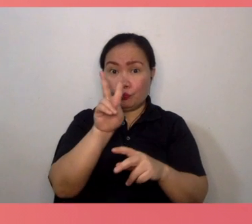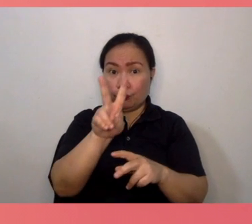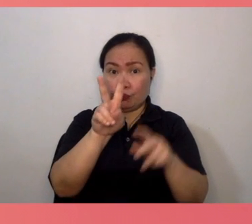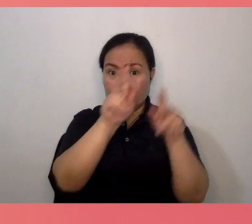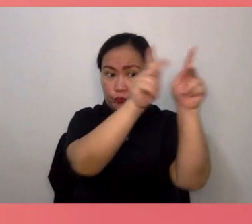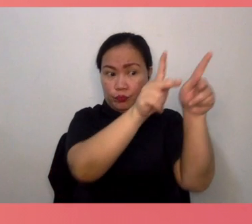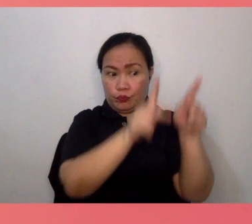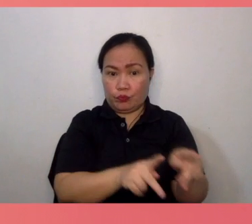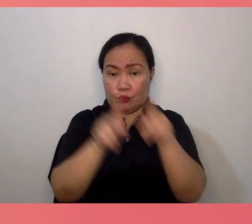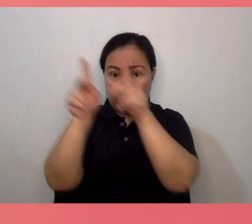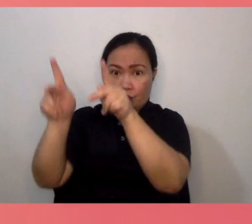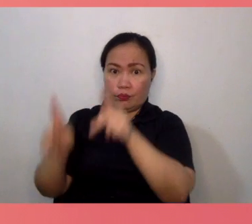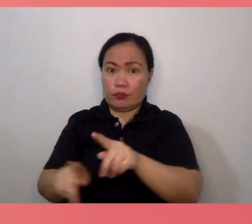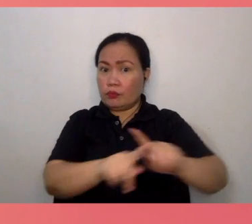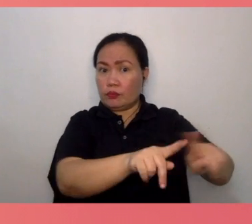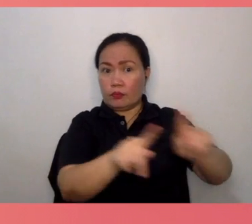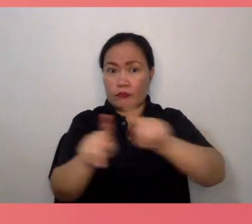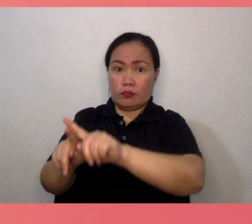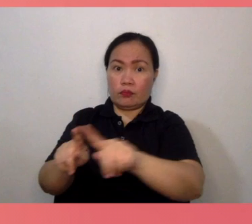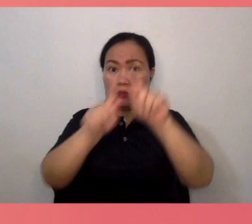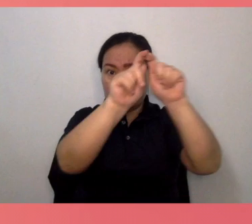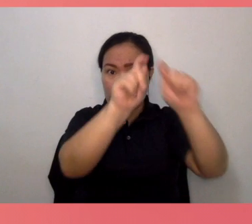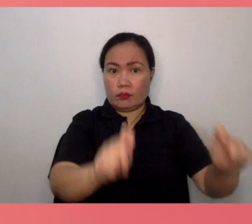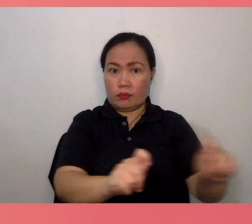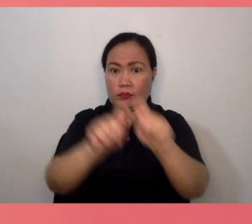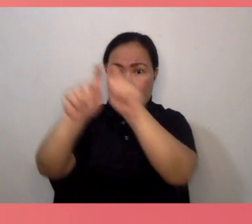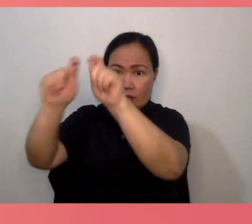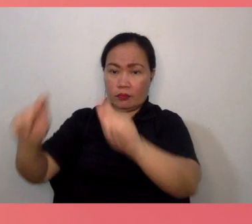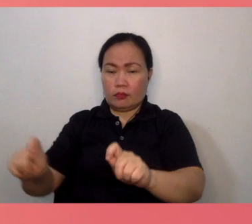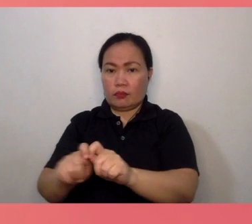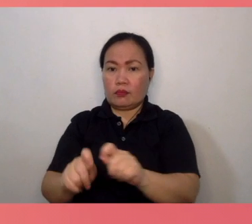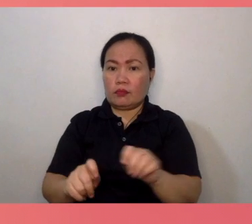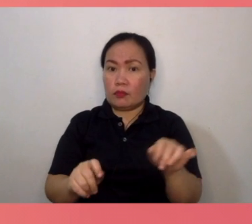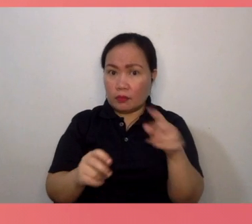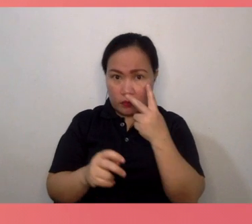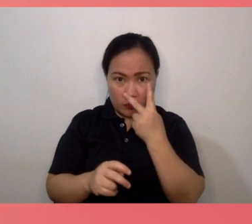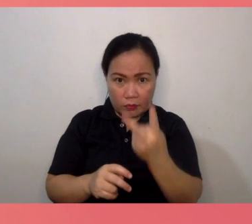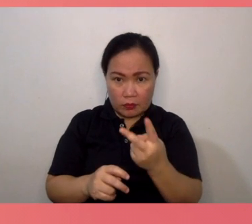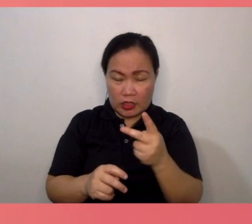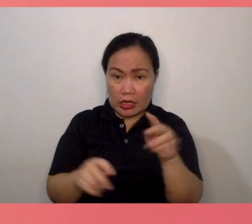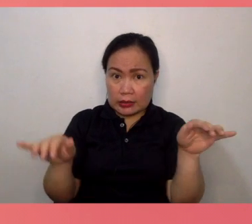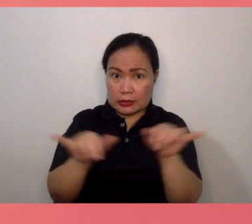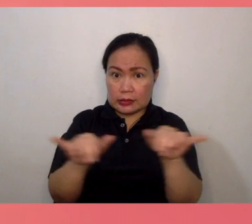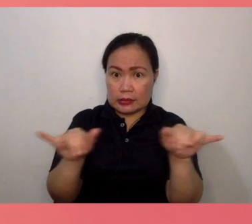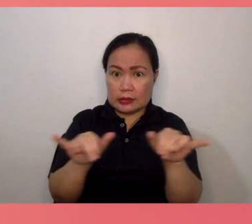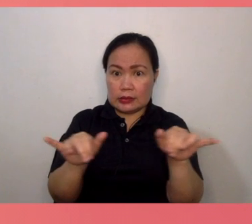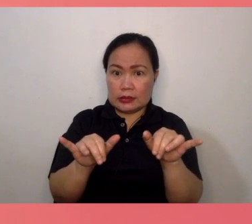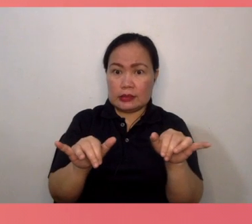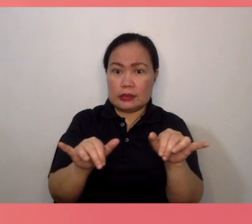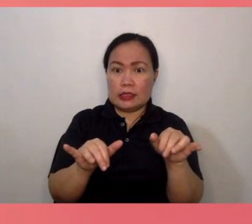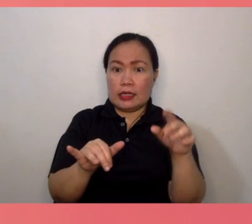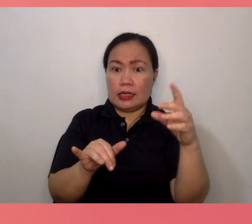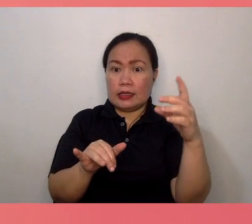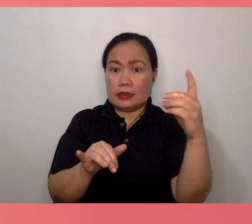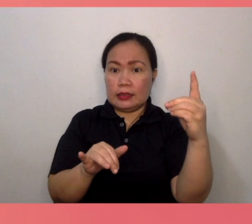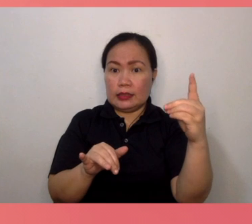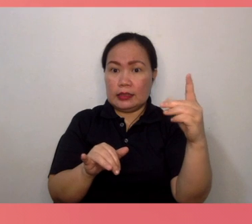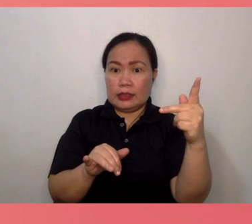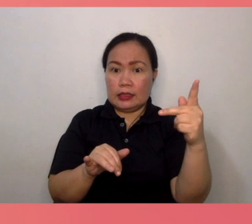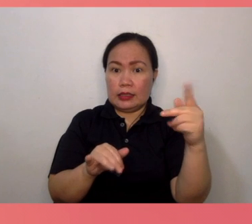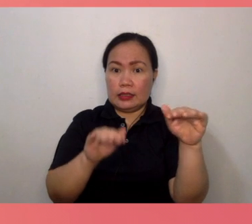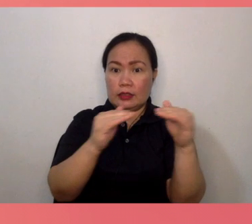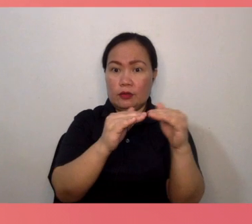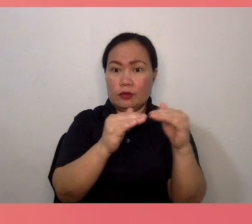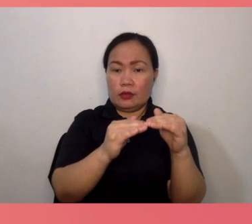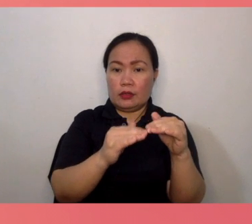of different triangles. Now, kung titingnan natin, pareho silang equal kay DK over KB. So, ito